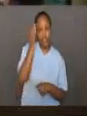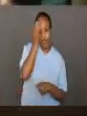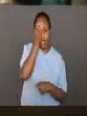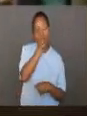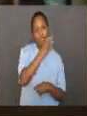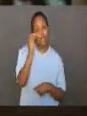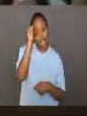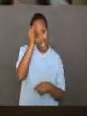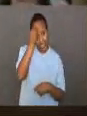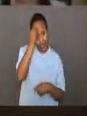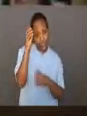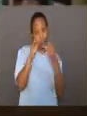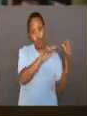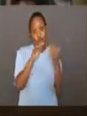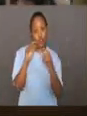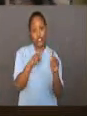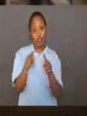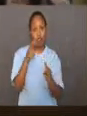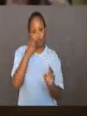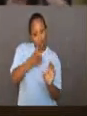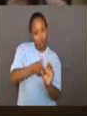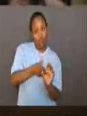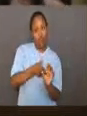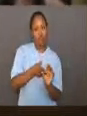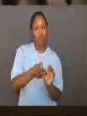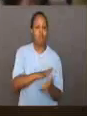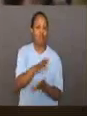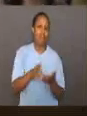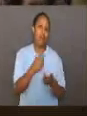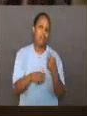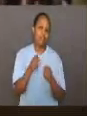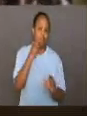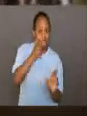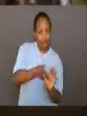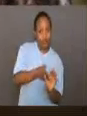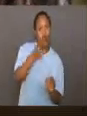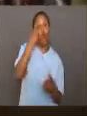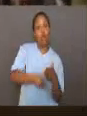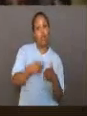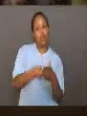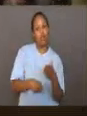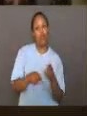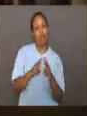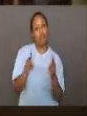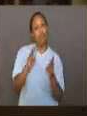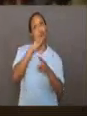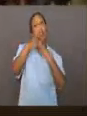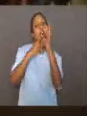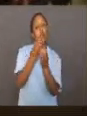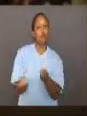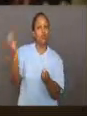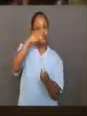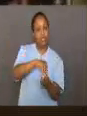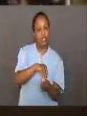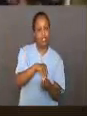the Arab-Israeli war had caused an energy crisis. Fuel prices across the world